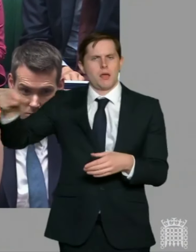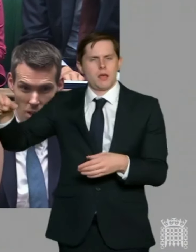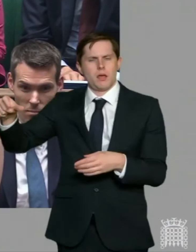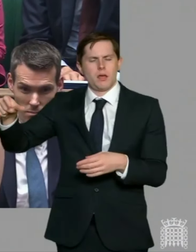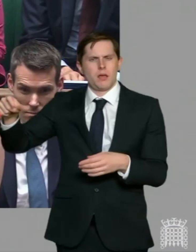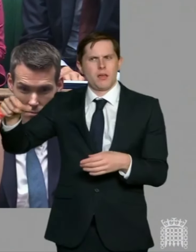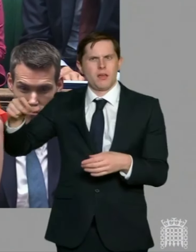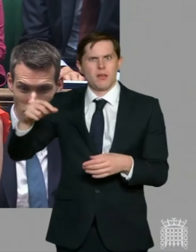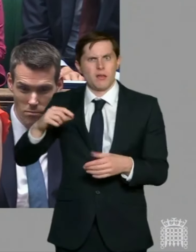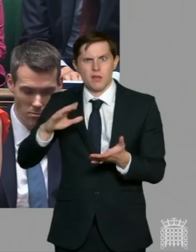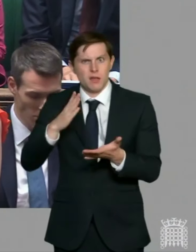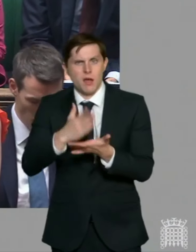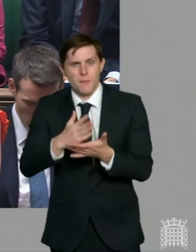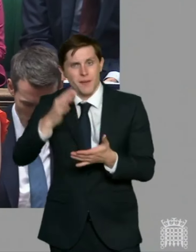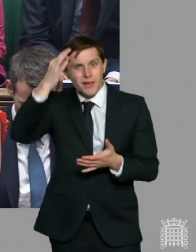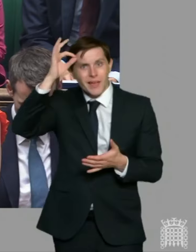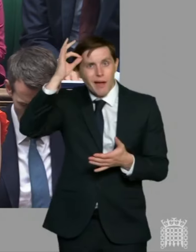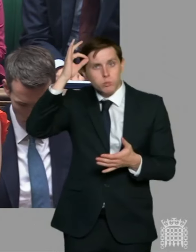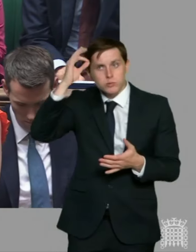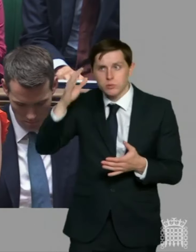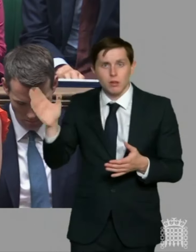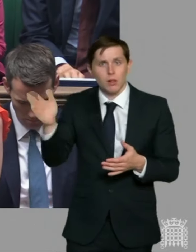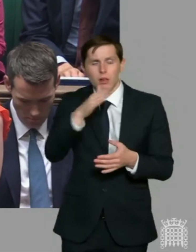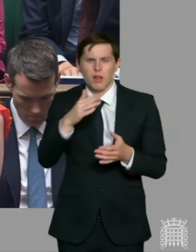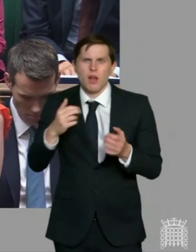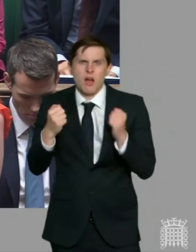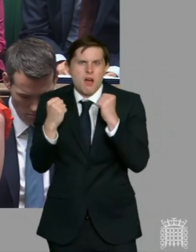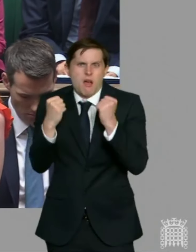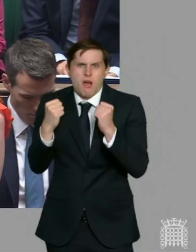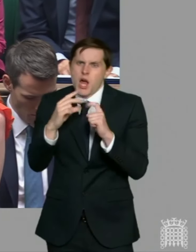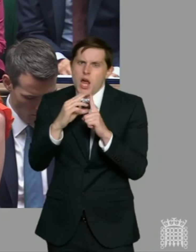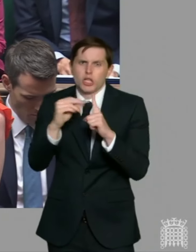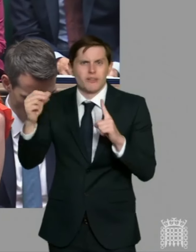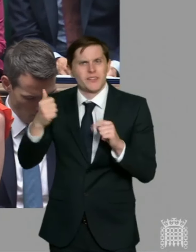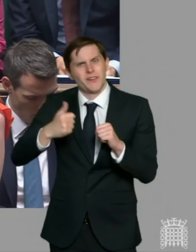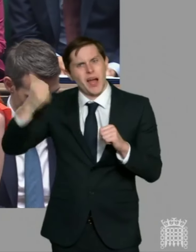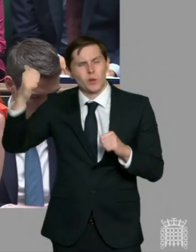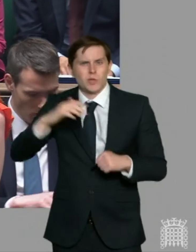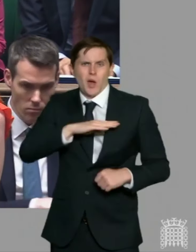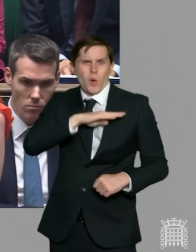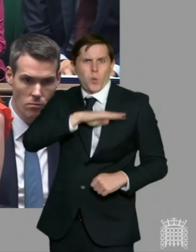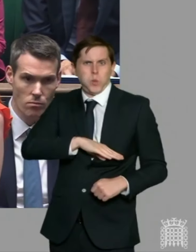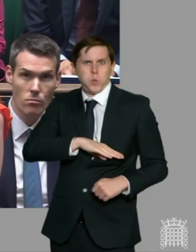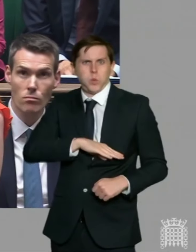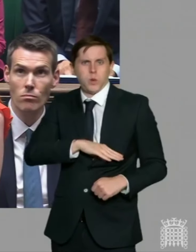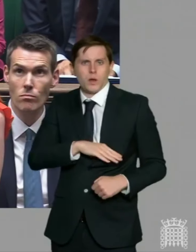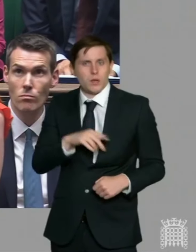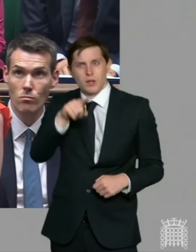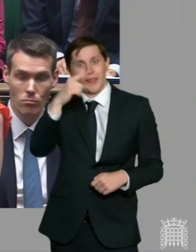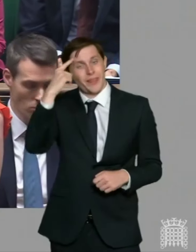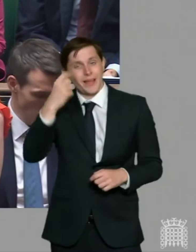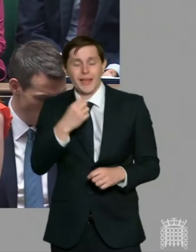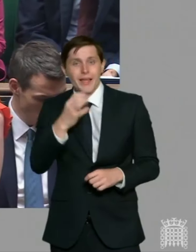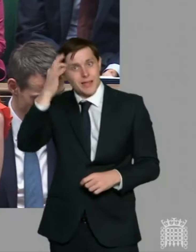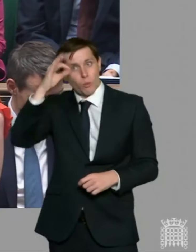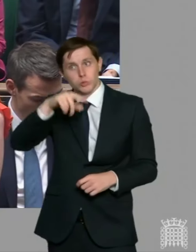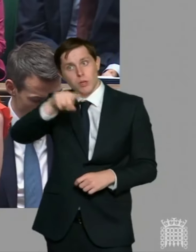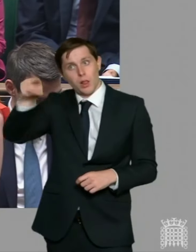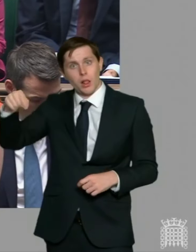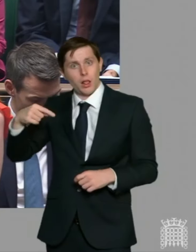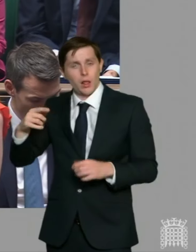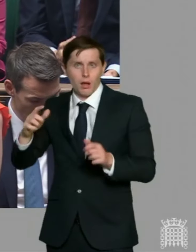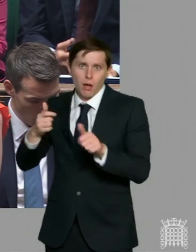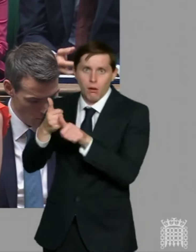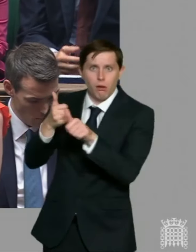were kicked out, because the council leaders say to me that they have been left with a dire situation,